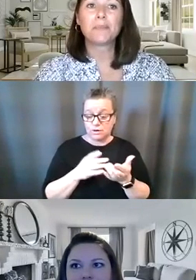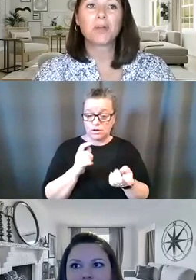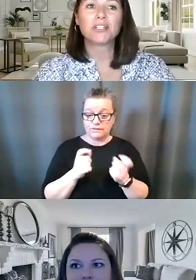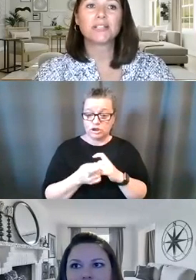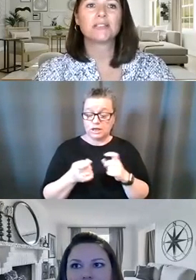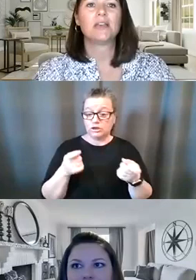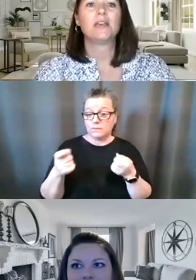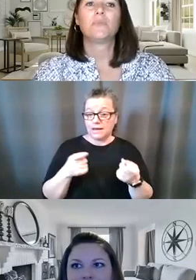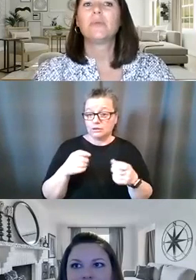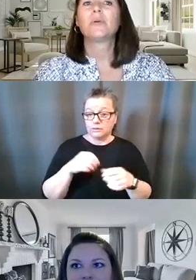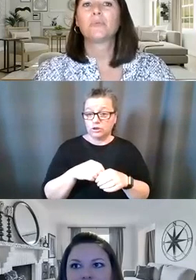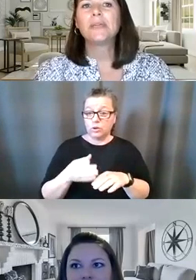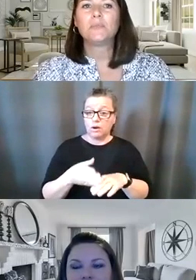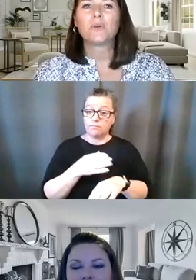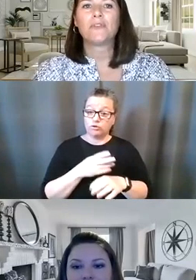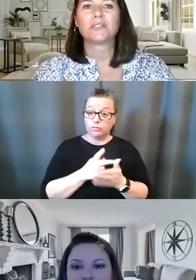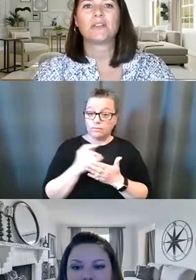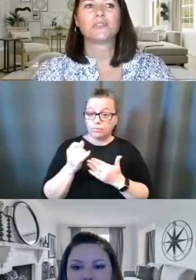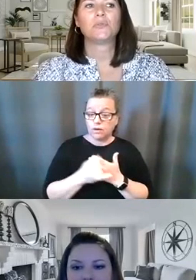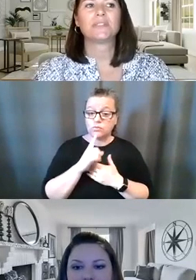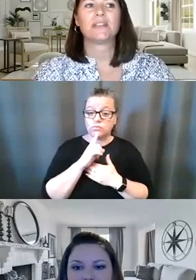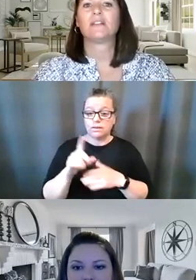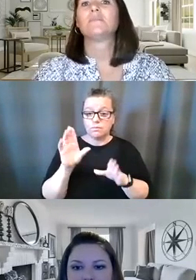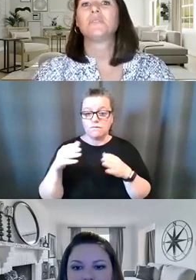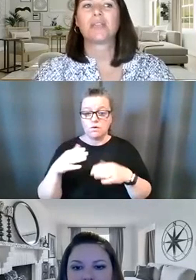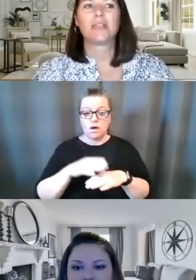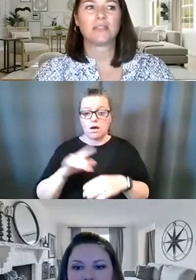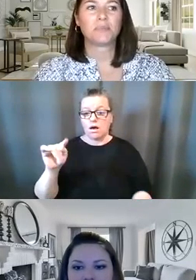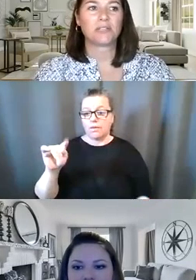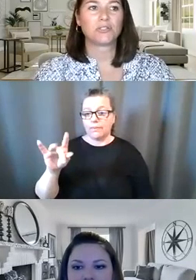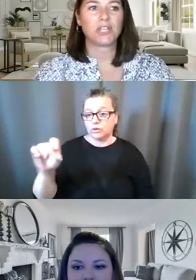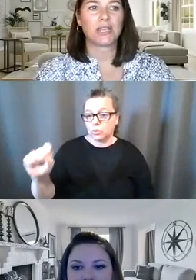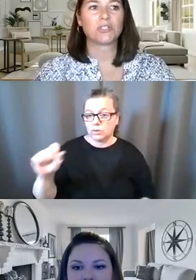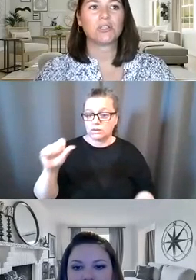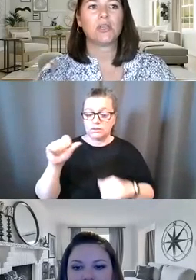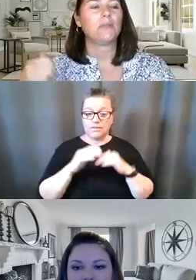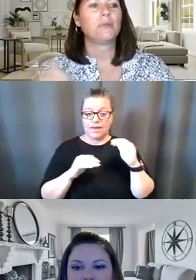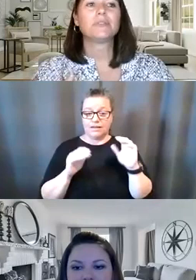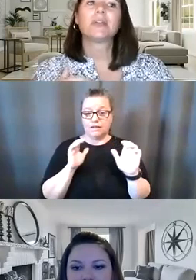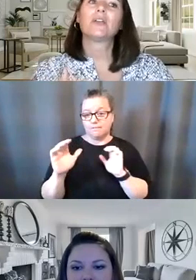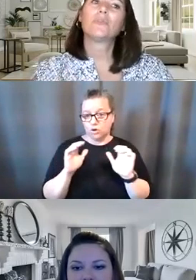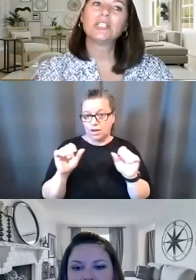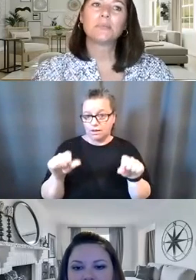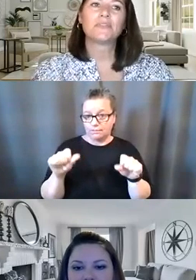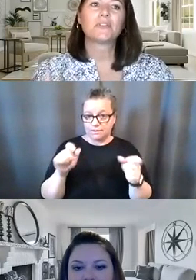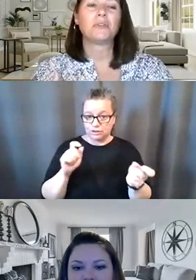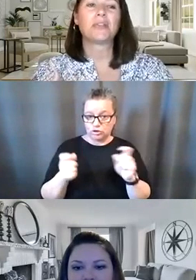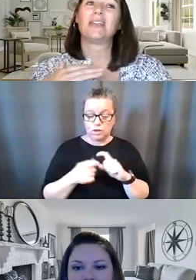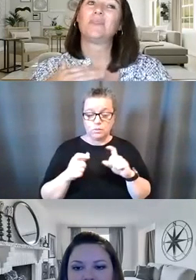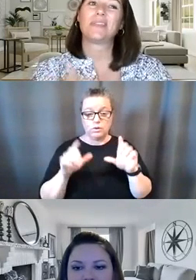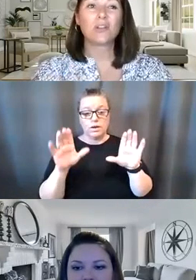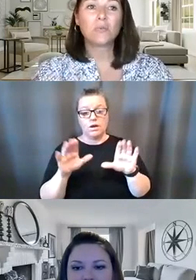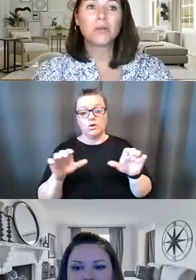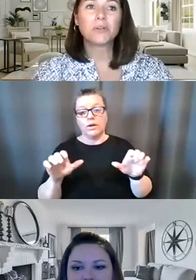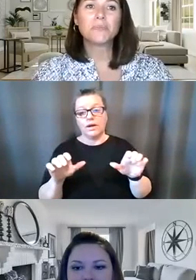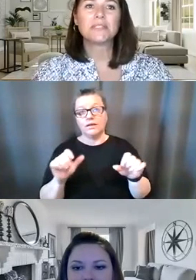improvement projects, we were really more focused on the tools than on communicating the potential change. We were doing a great job of communicating